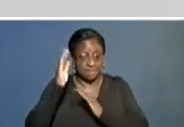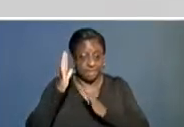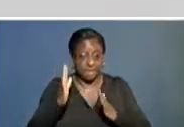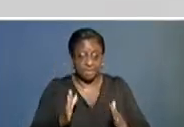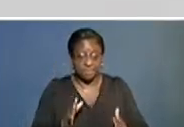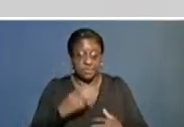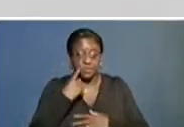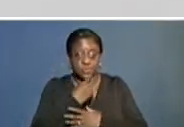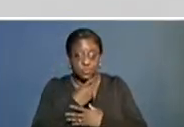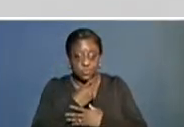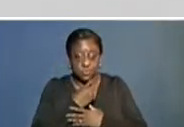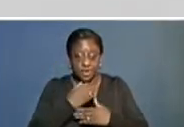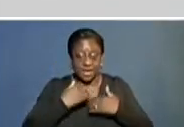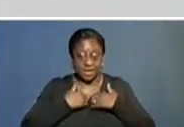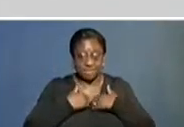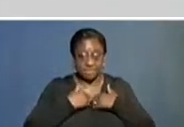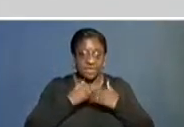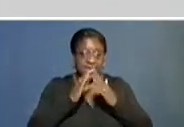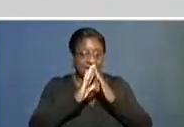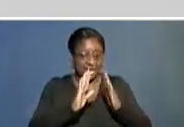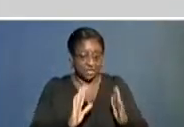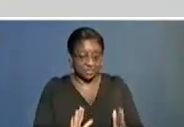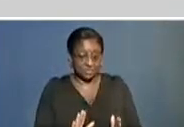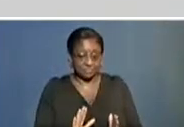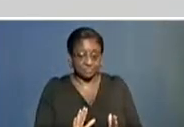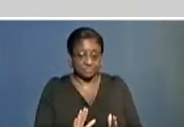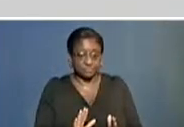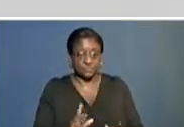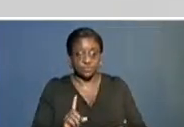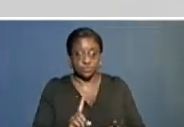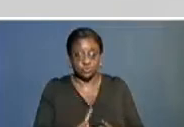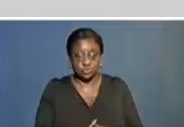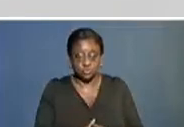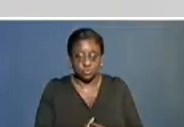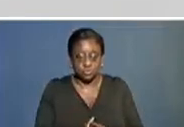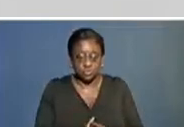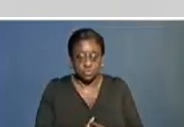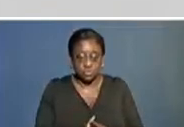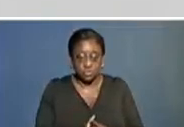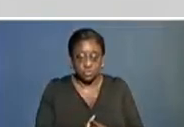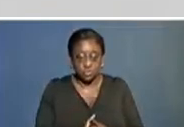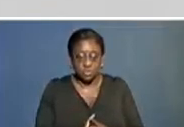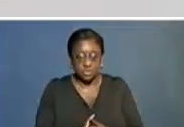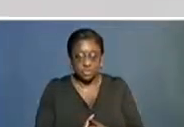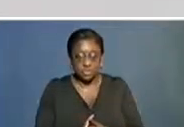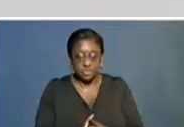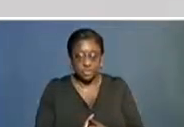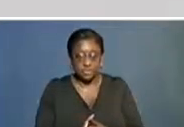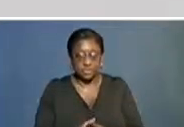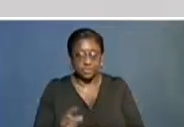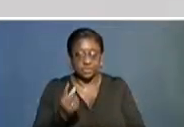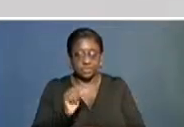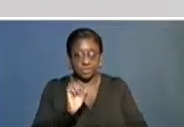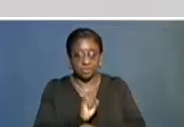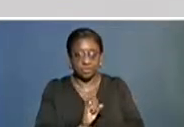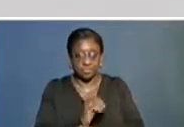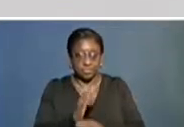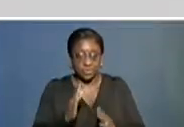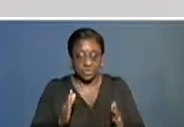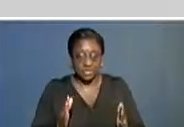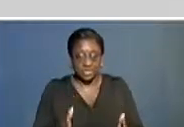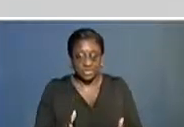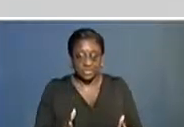Bahamians who are providing housing to the agents and employees of Disney, and